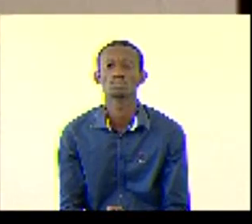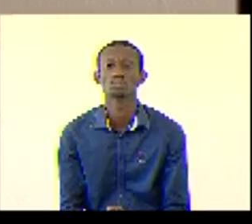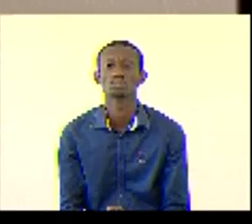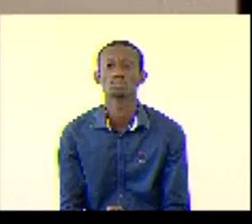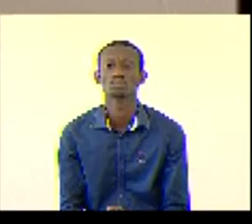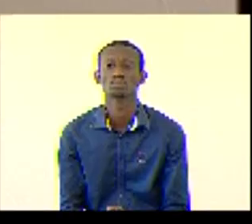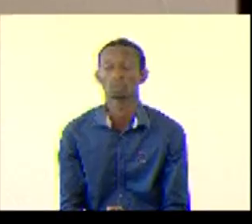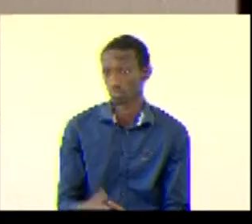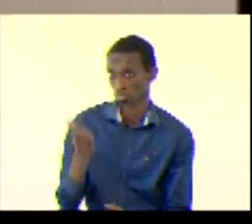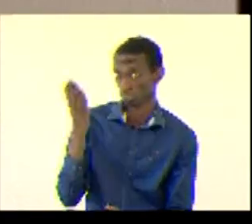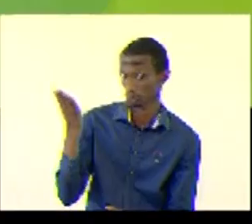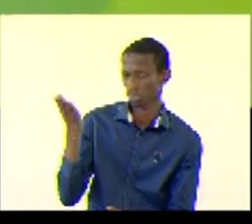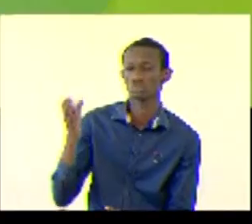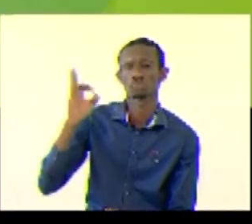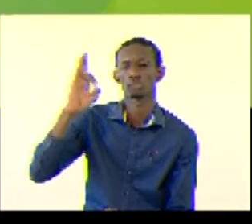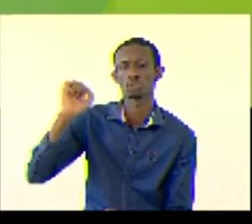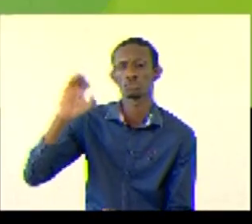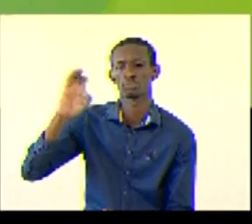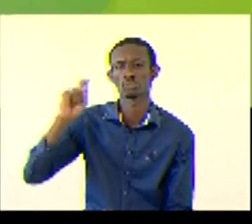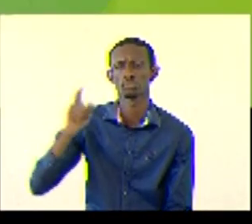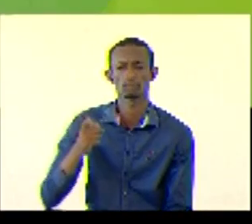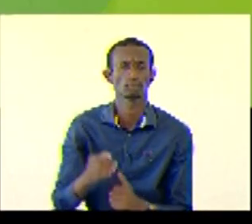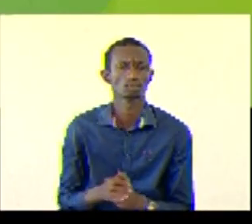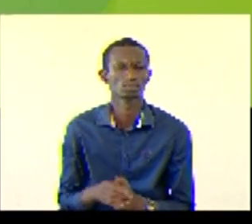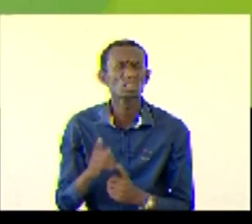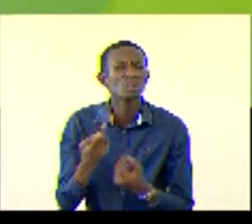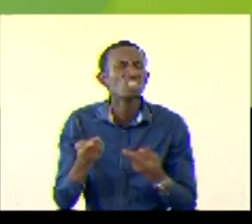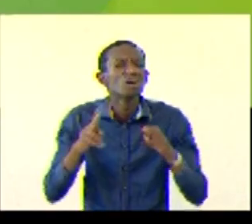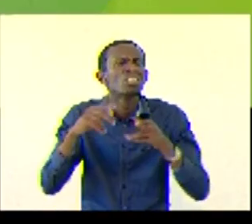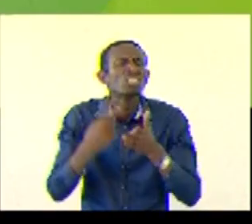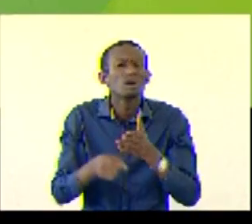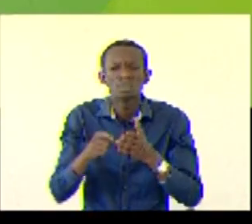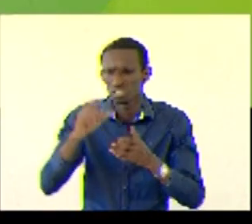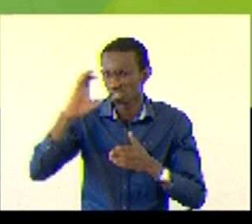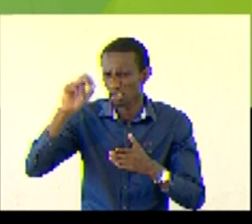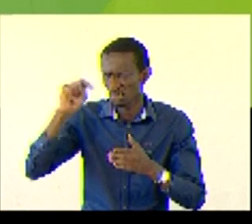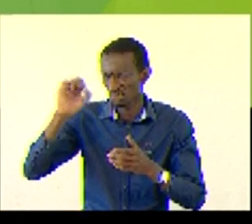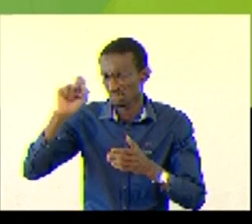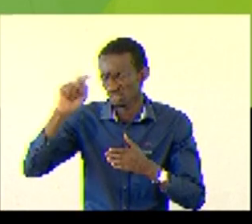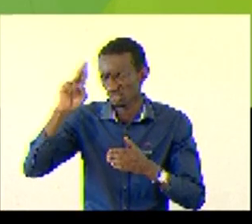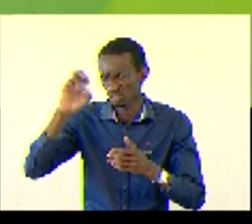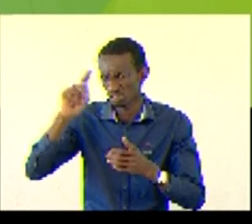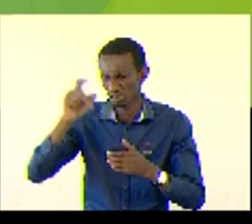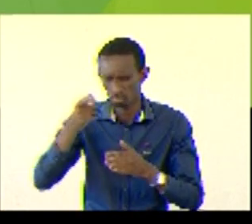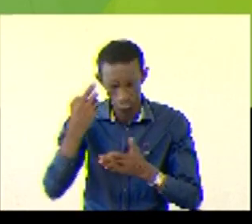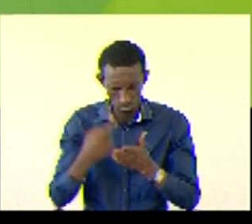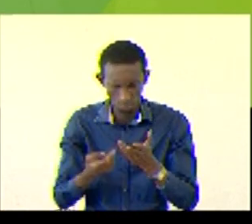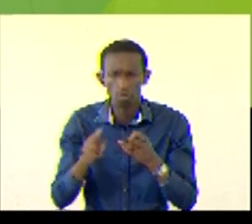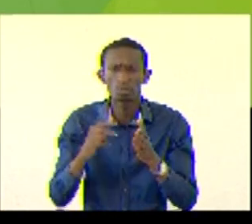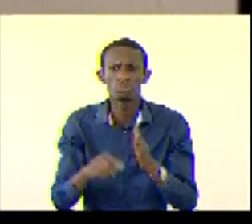Those are some of the factors that you can also. G, what happens to the concentration of hydrogen peroxide as the reaction